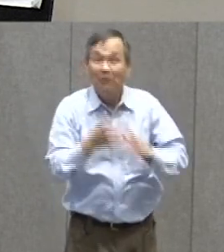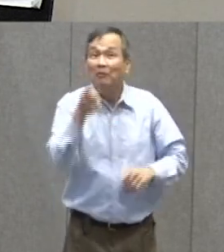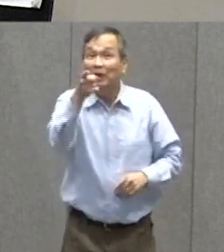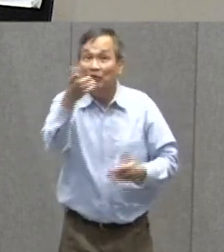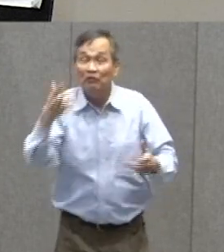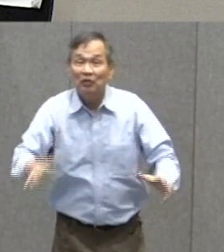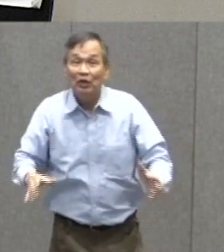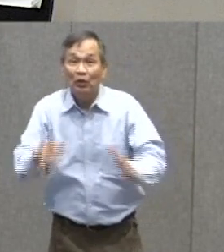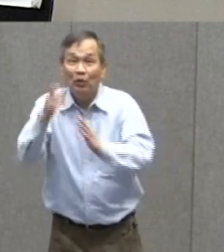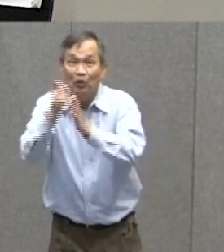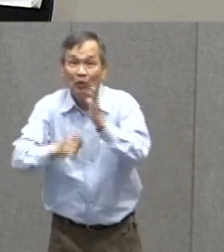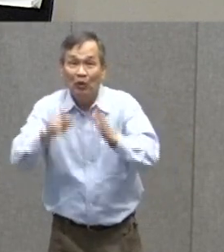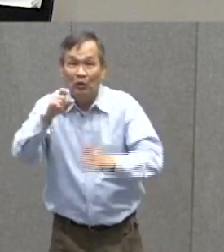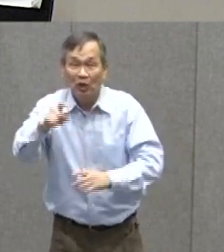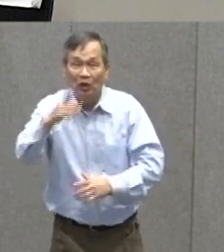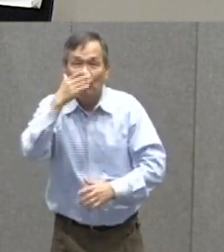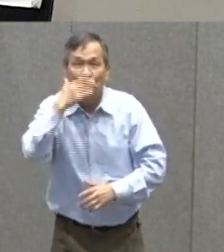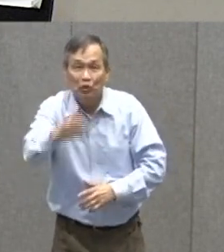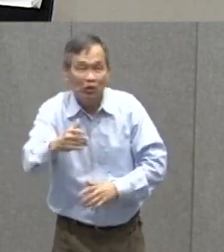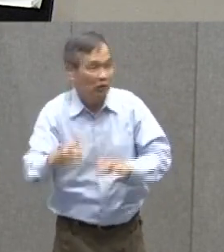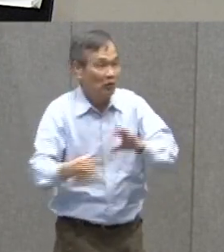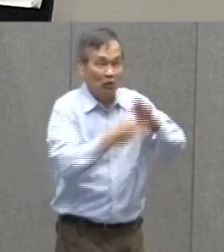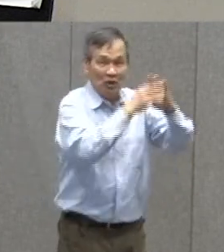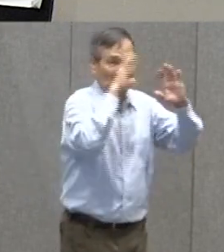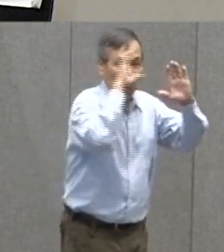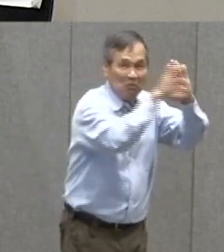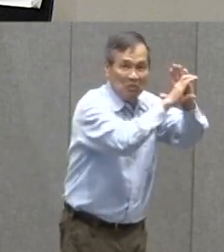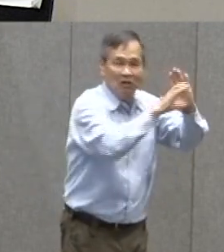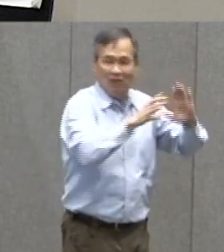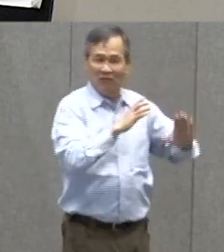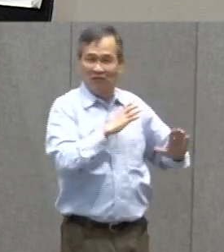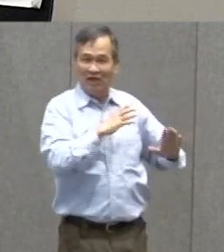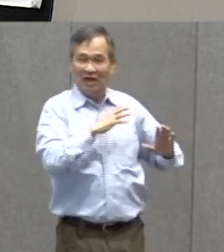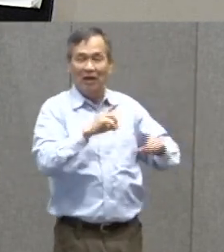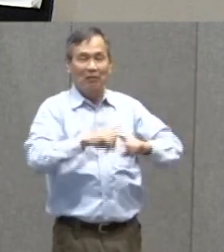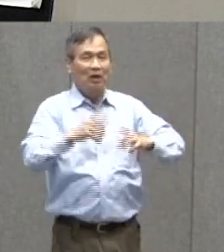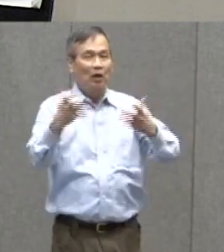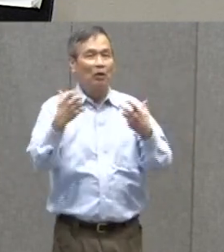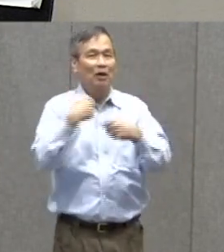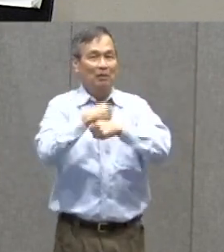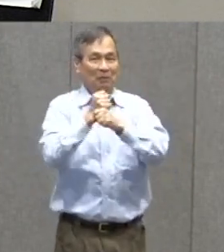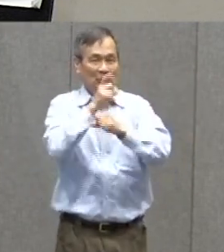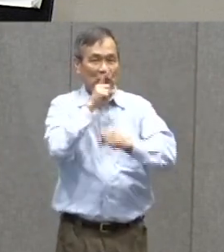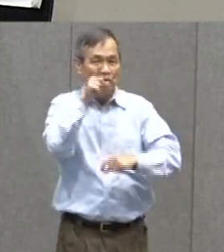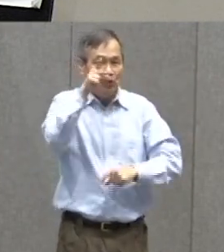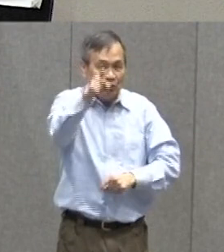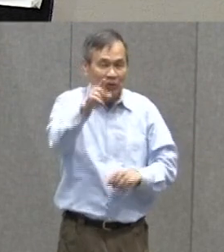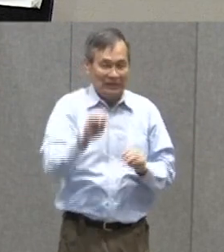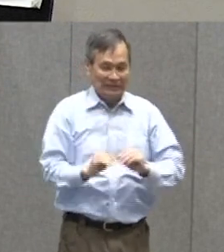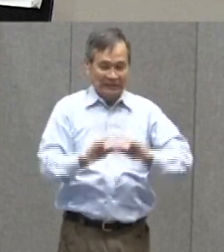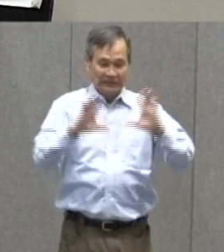are spot on, no problem. But just give you a pause a little bit there to kind of identify somebody here. So maybe